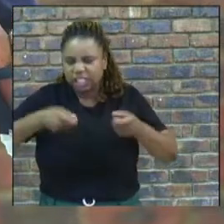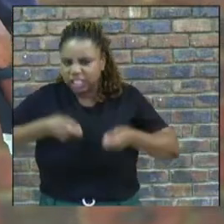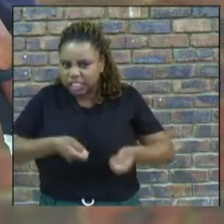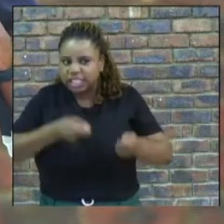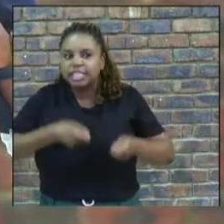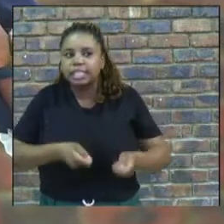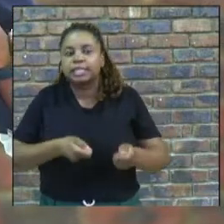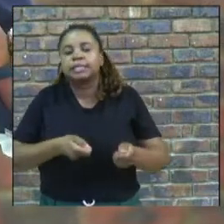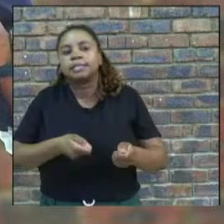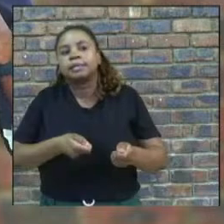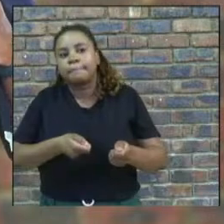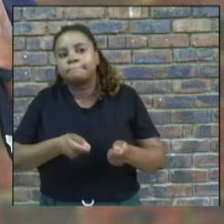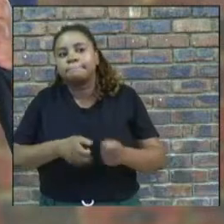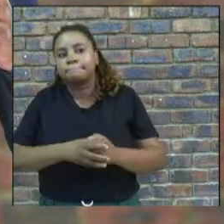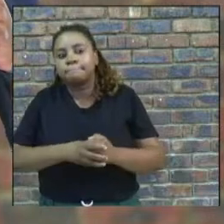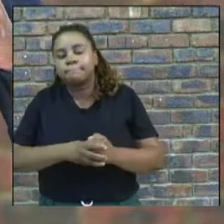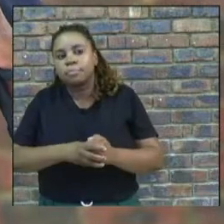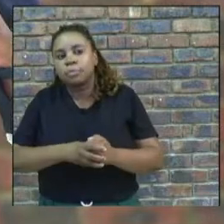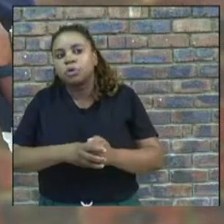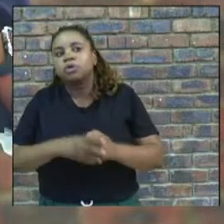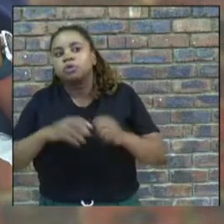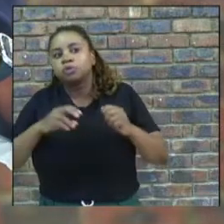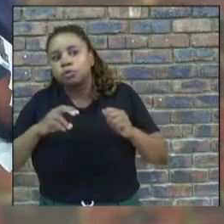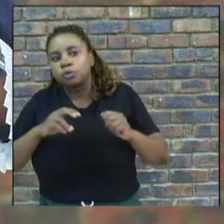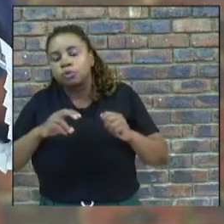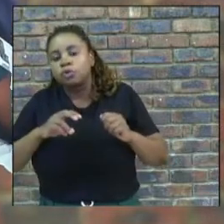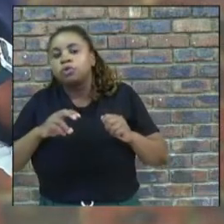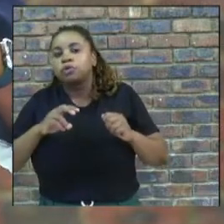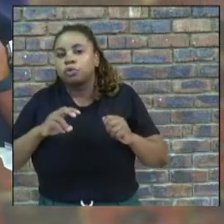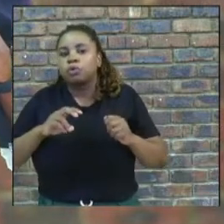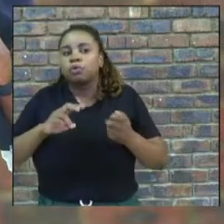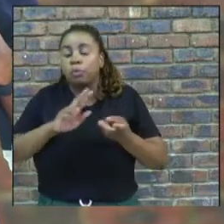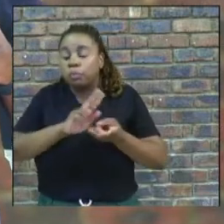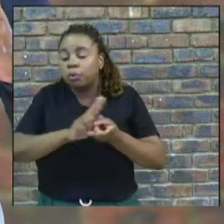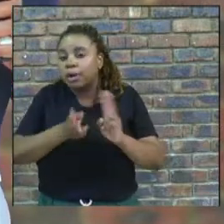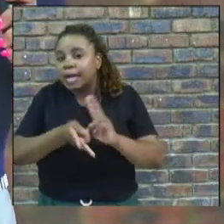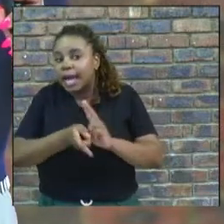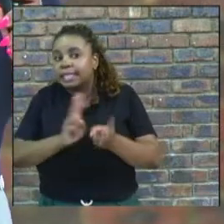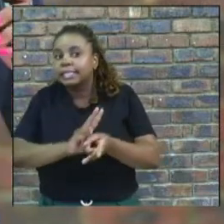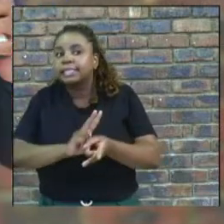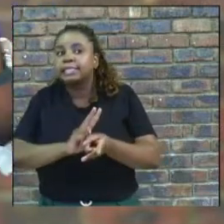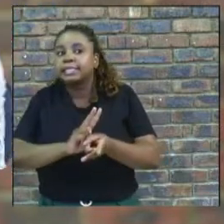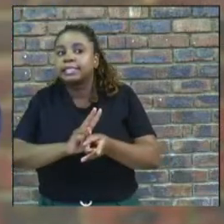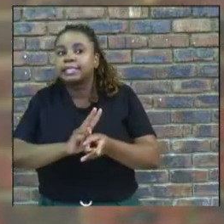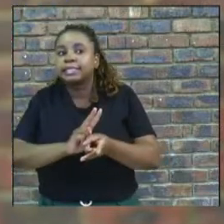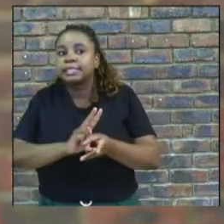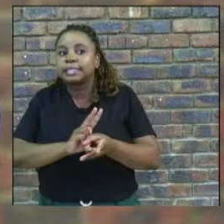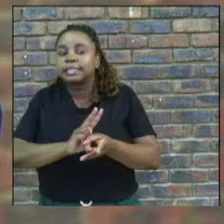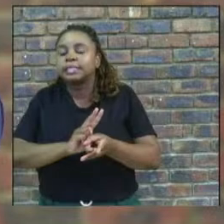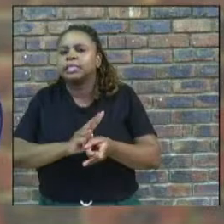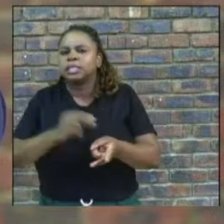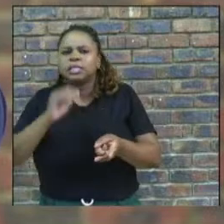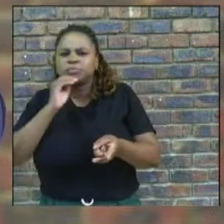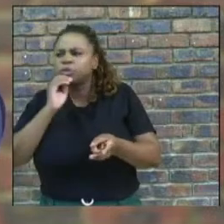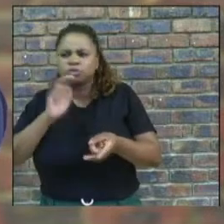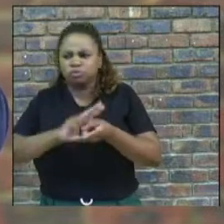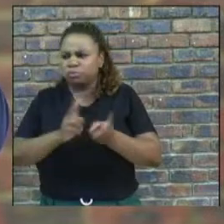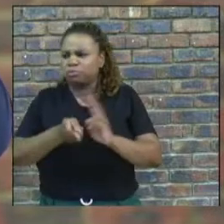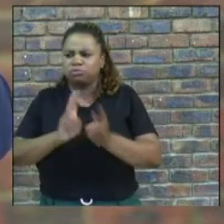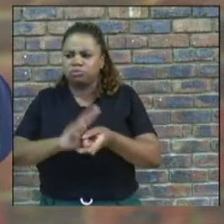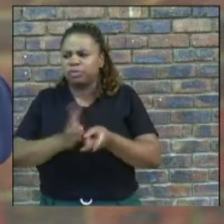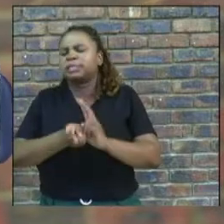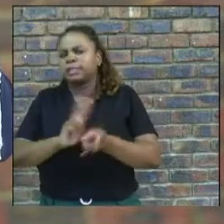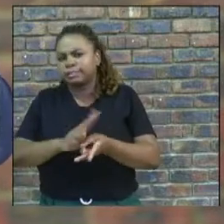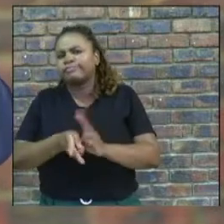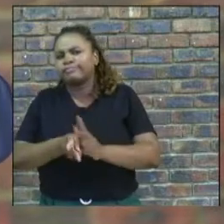gas. And it's for exploration and production. Production is how producer. Ha ke itse gore